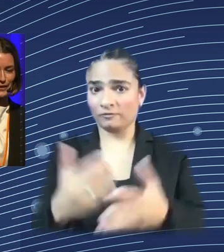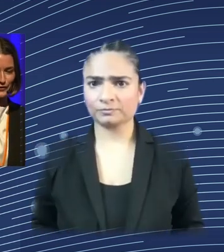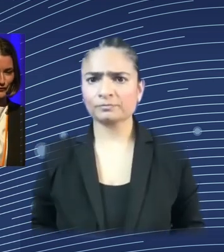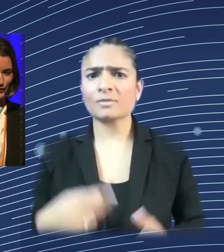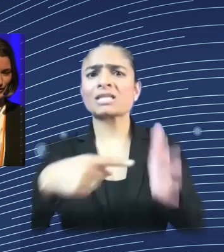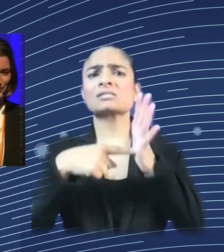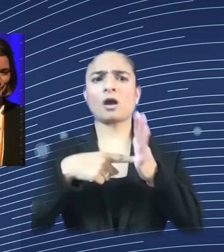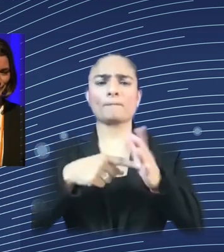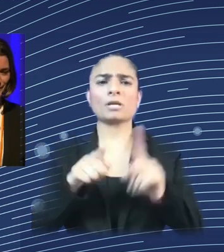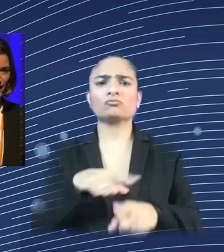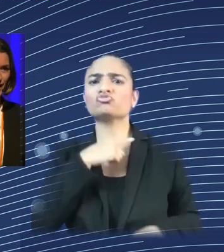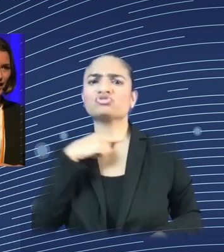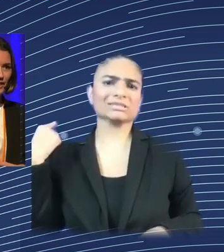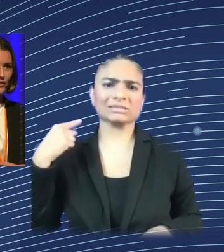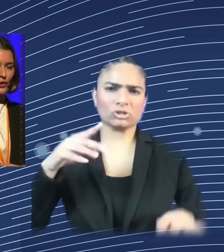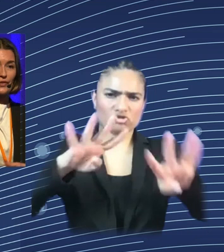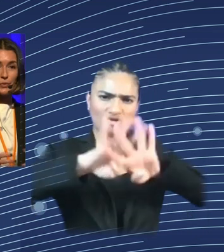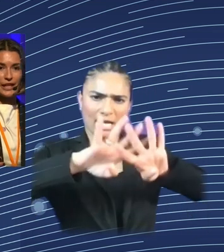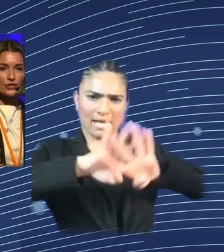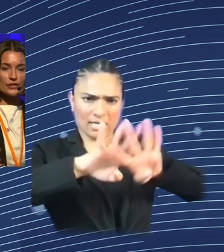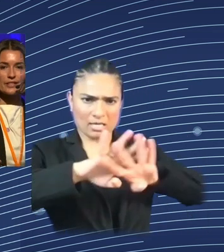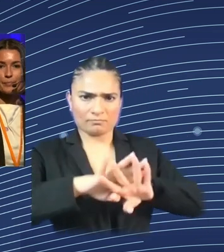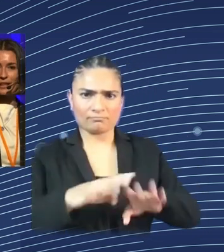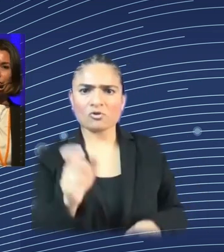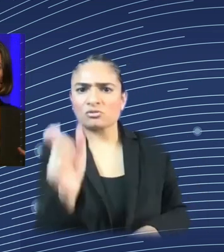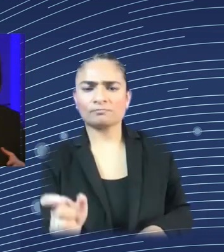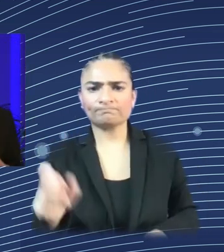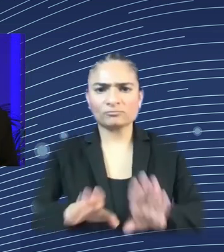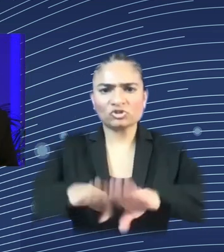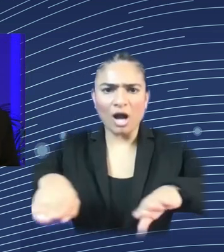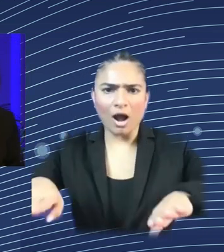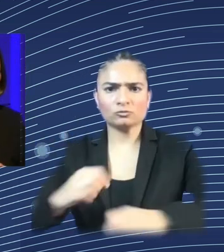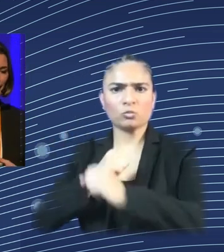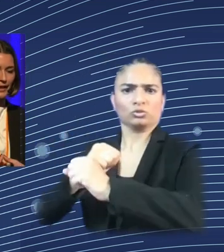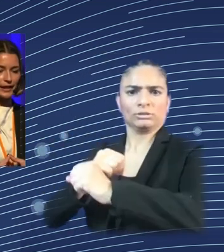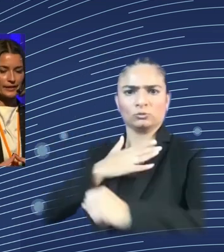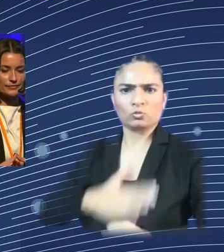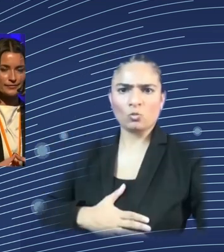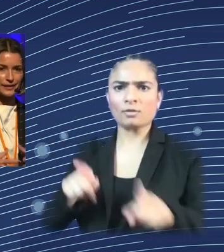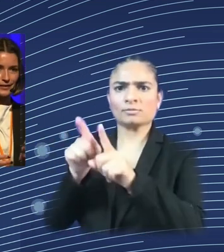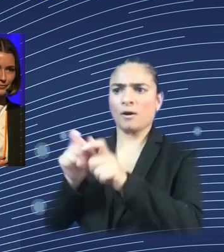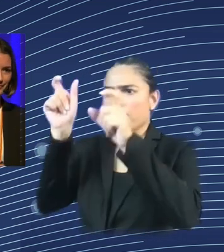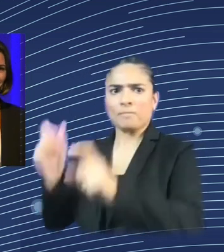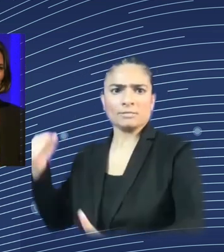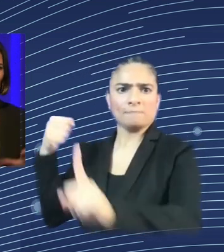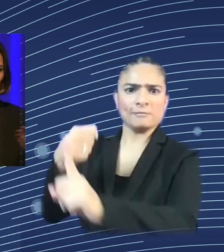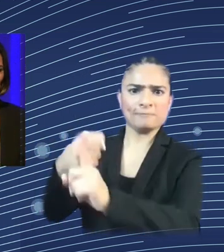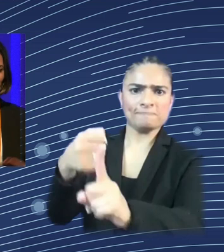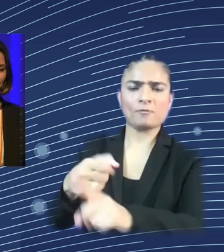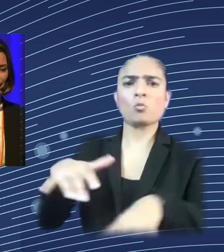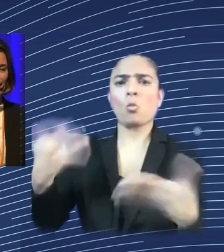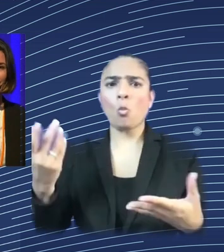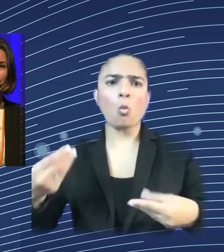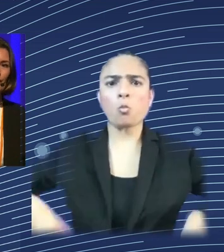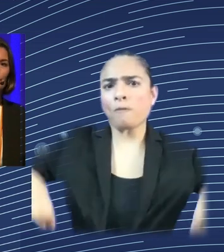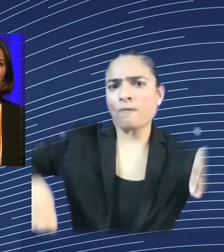to detect alleged welfare fraud. So the potentials and benefits of AI are